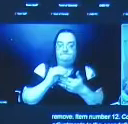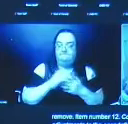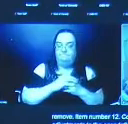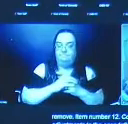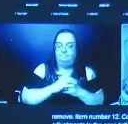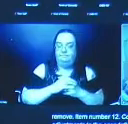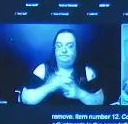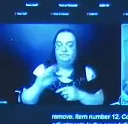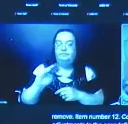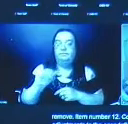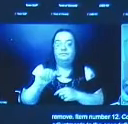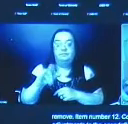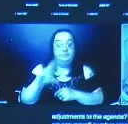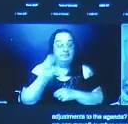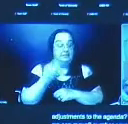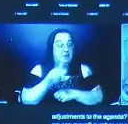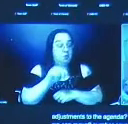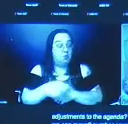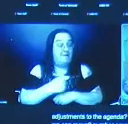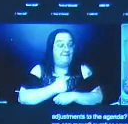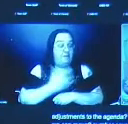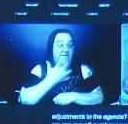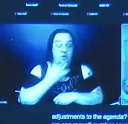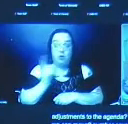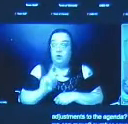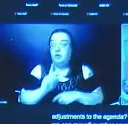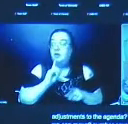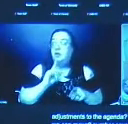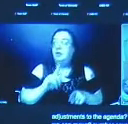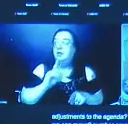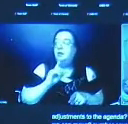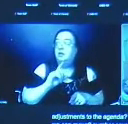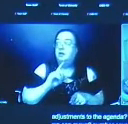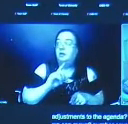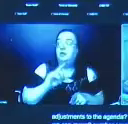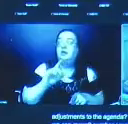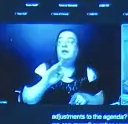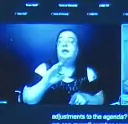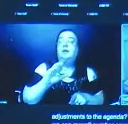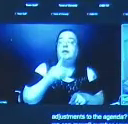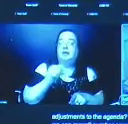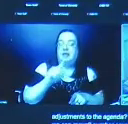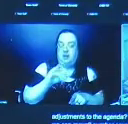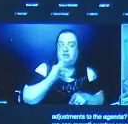Yes, do you have a preferred location? Yes, 4A, please.